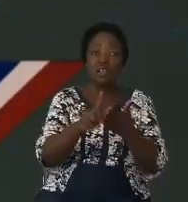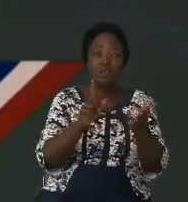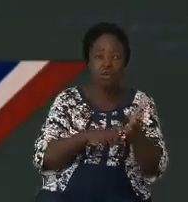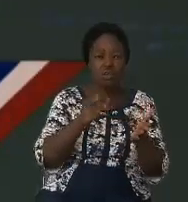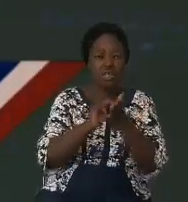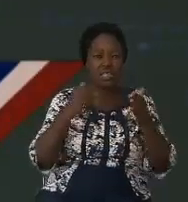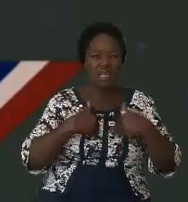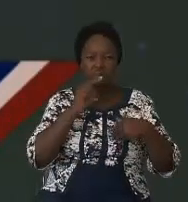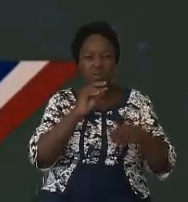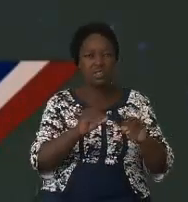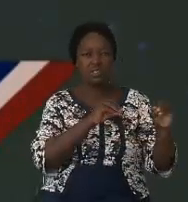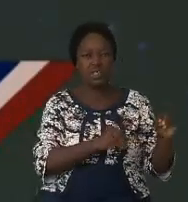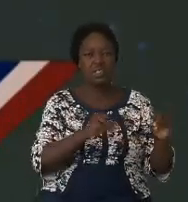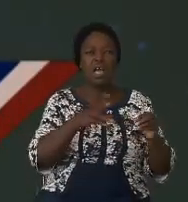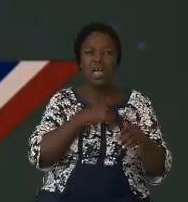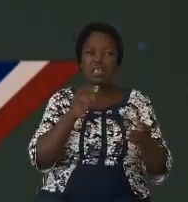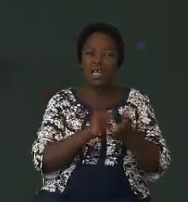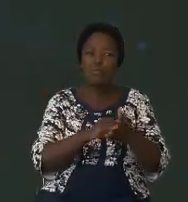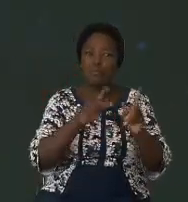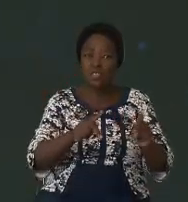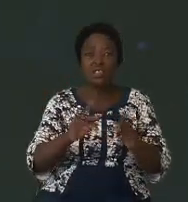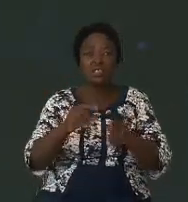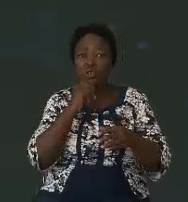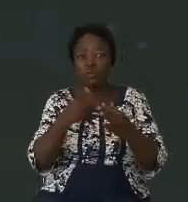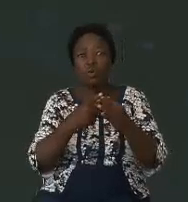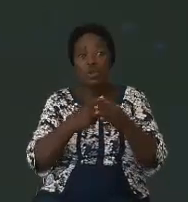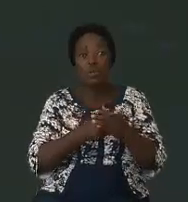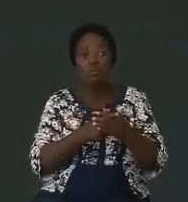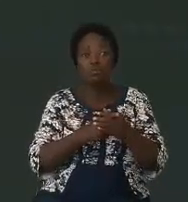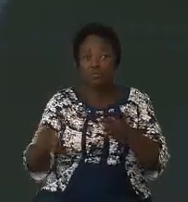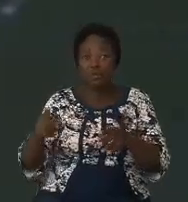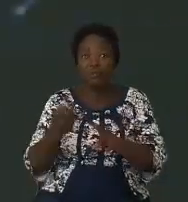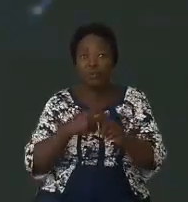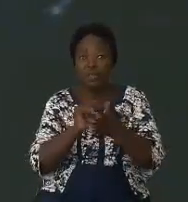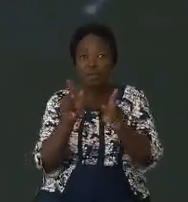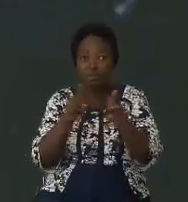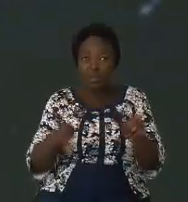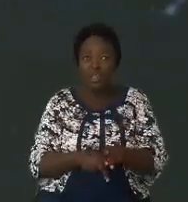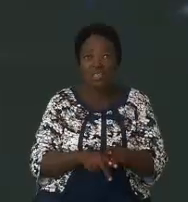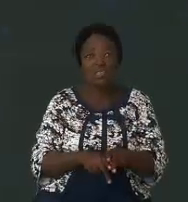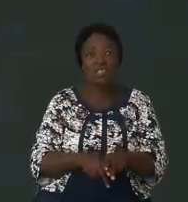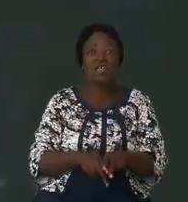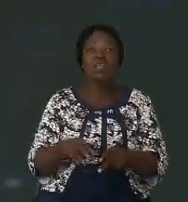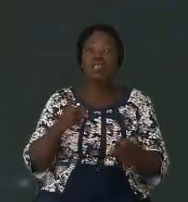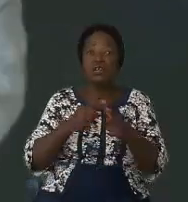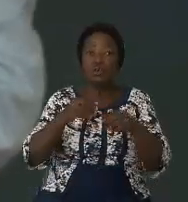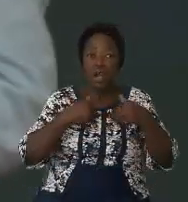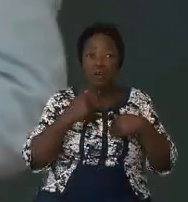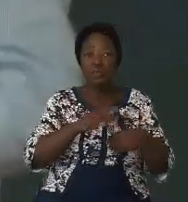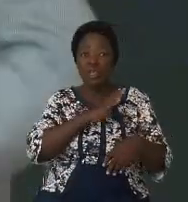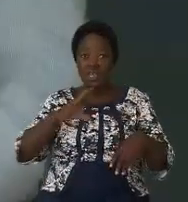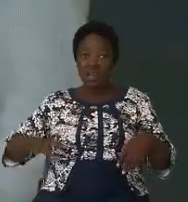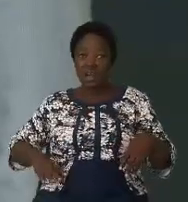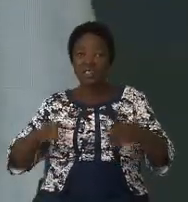the law that has been set, that fellow did not run away from there to hide in